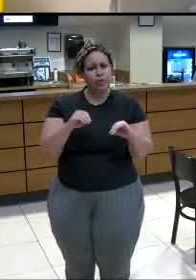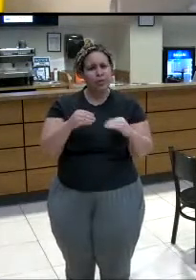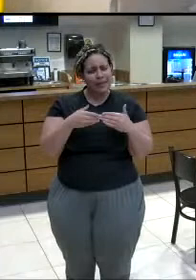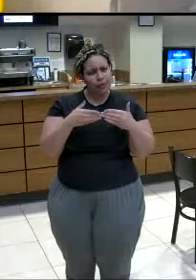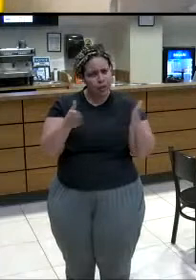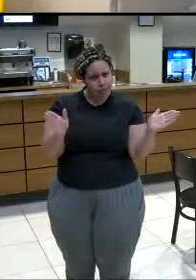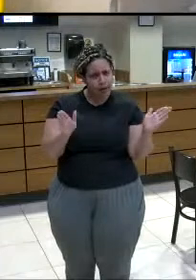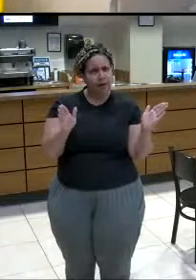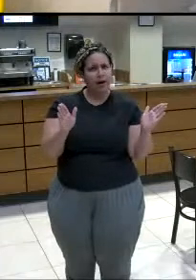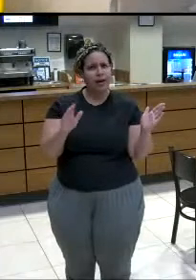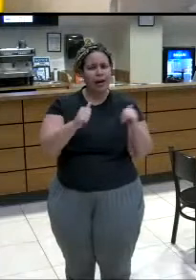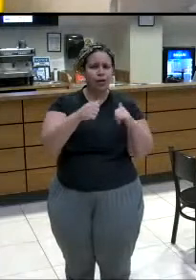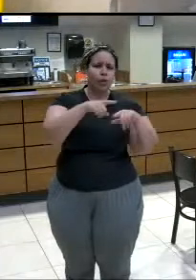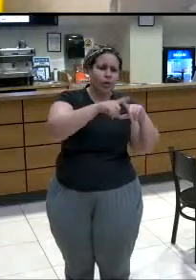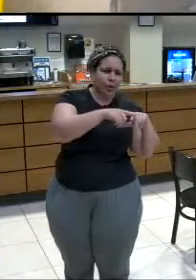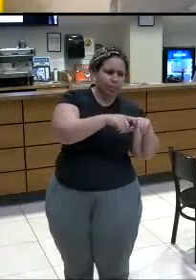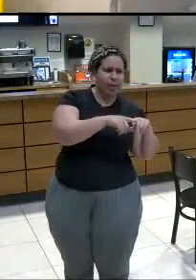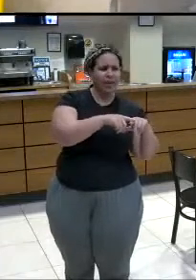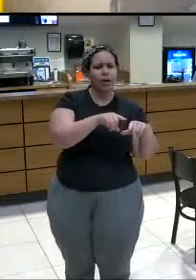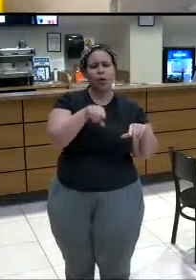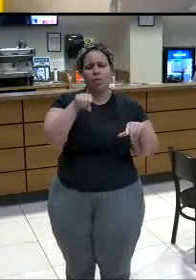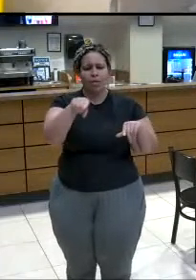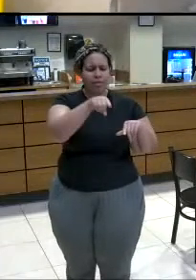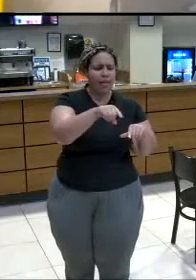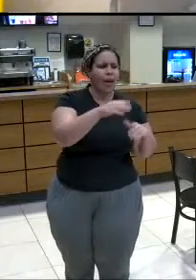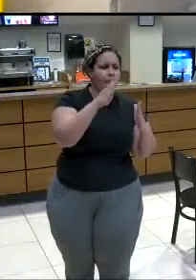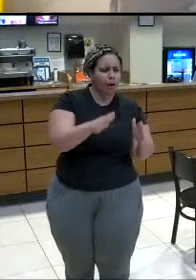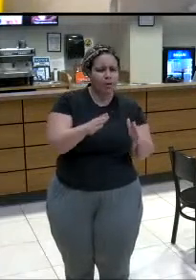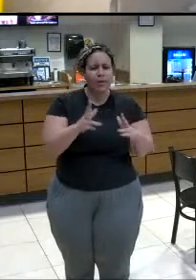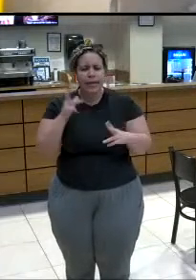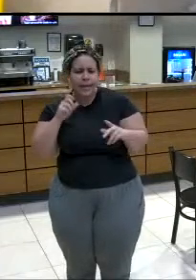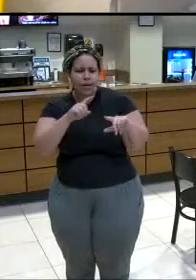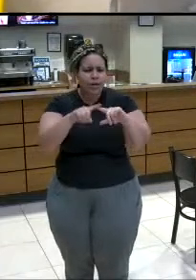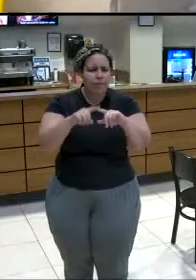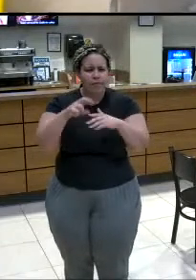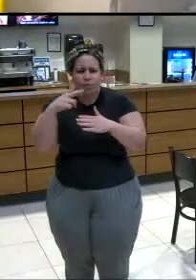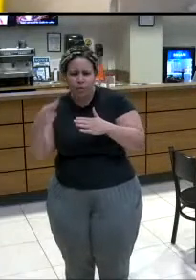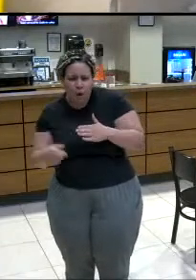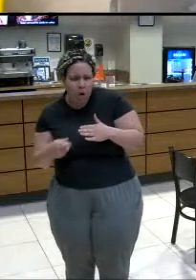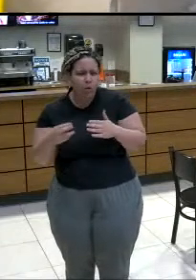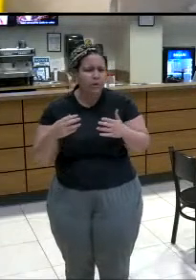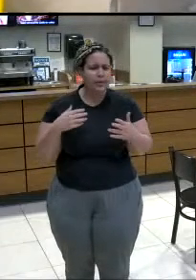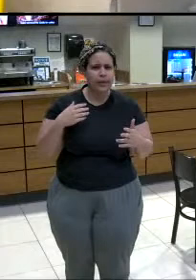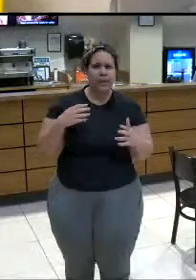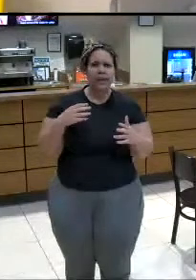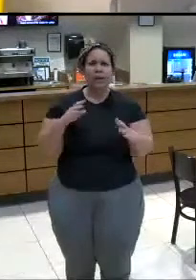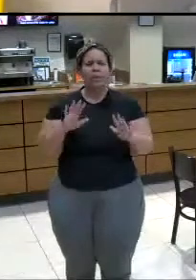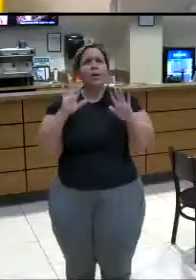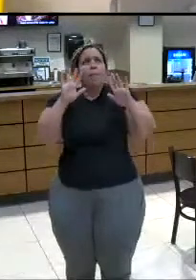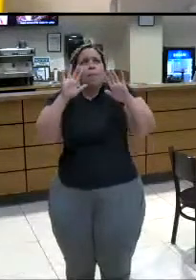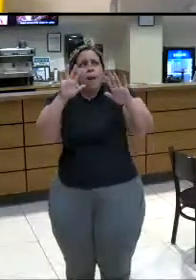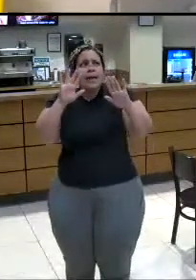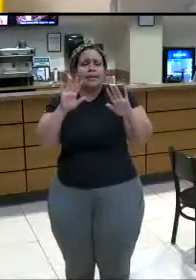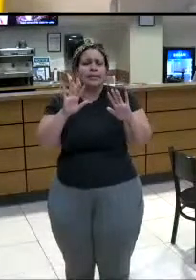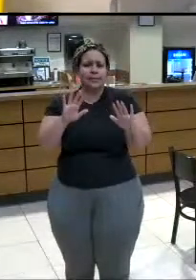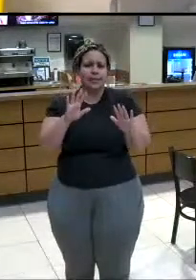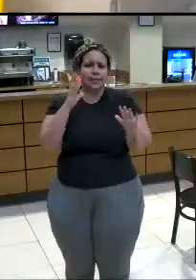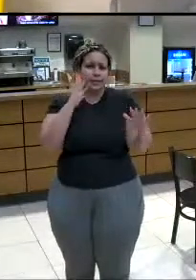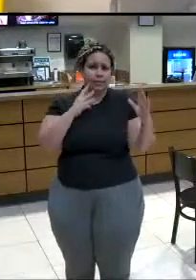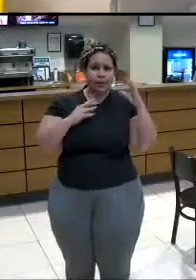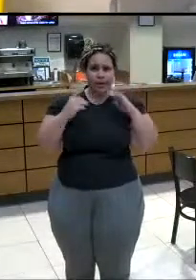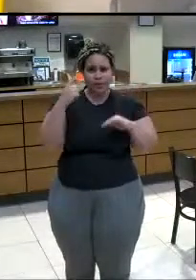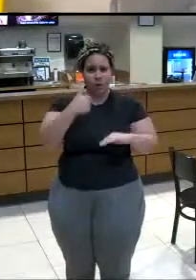on one to get results in the other. And it was such a beautiful experience for myself, if I can say that. And